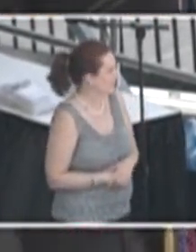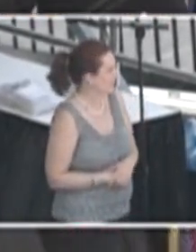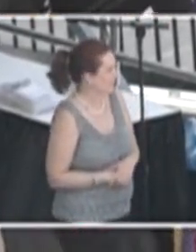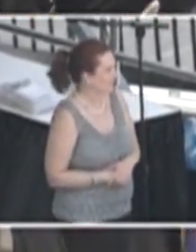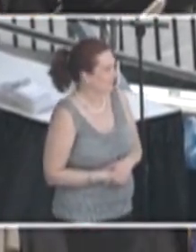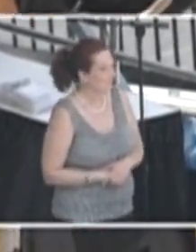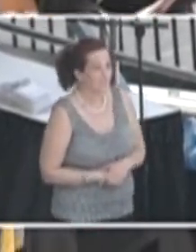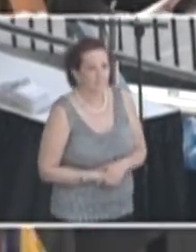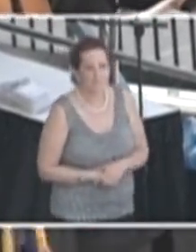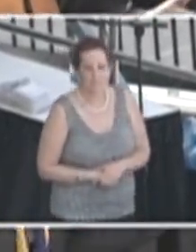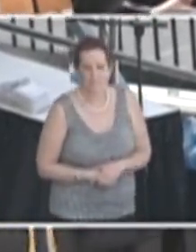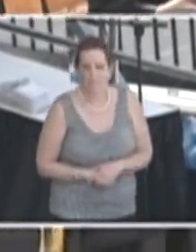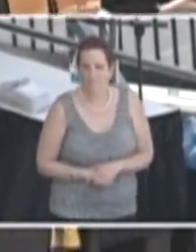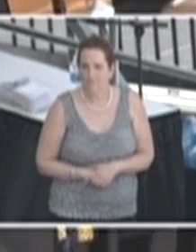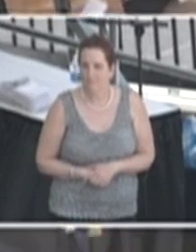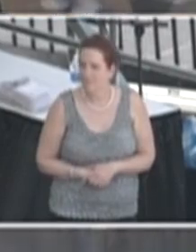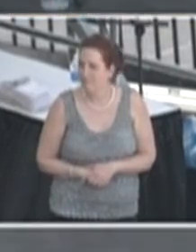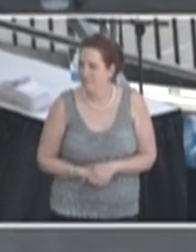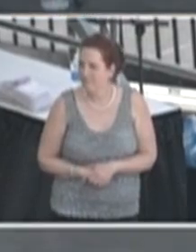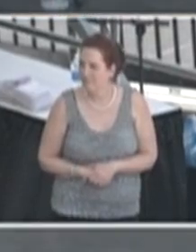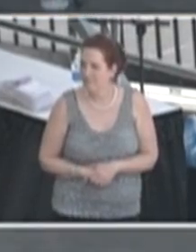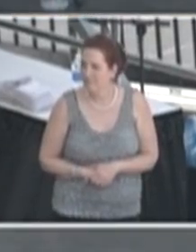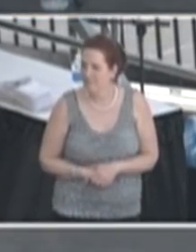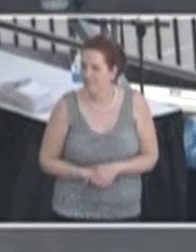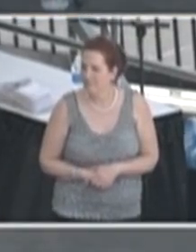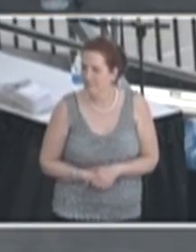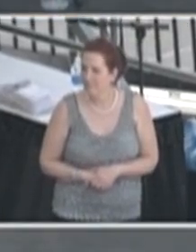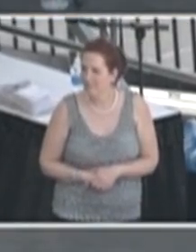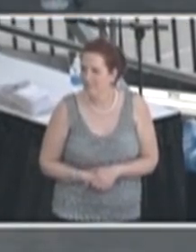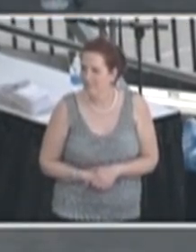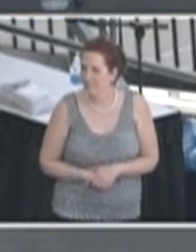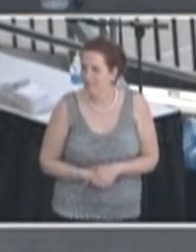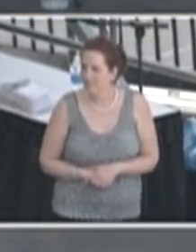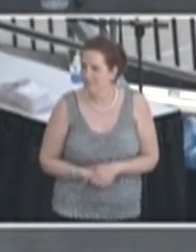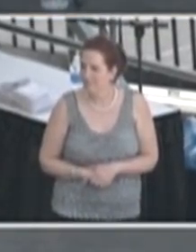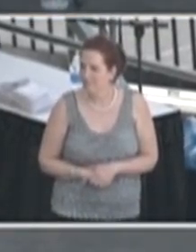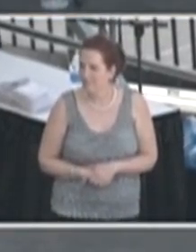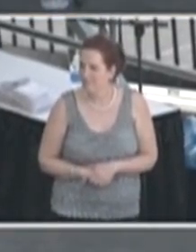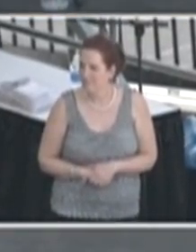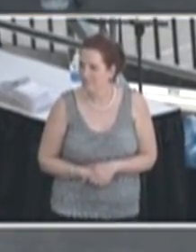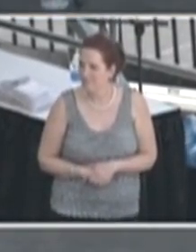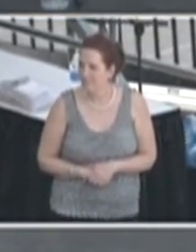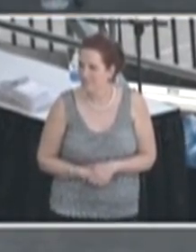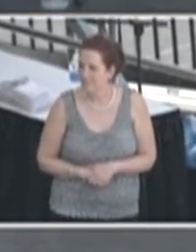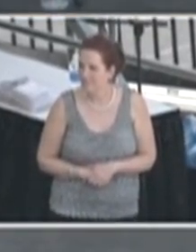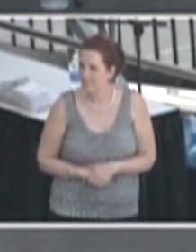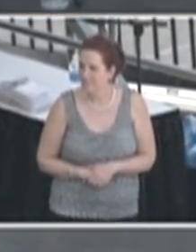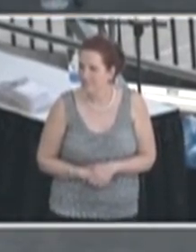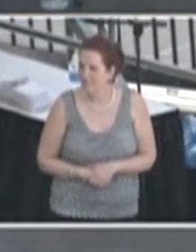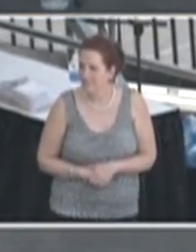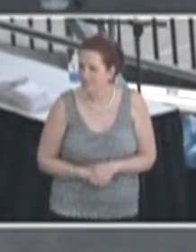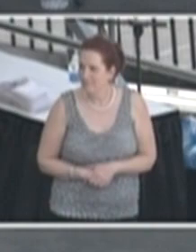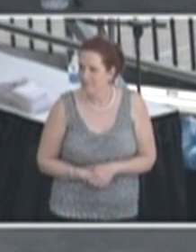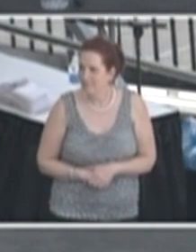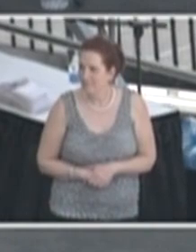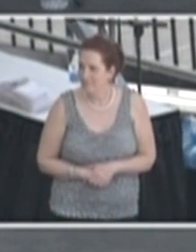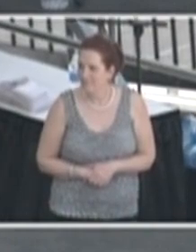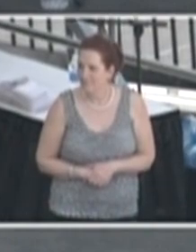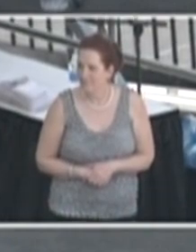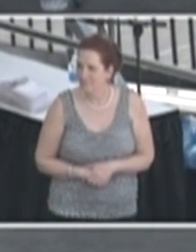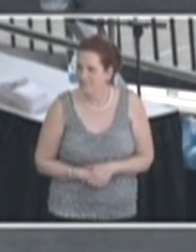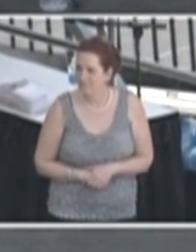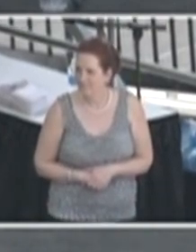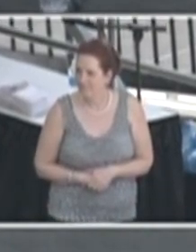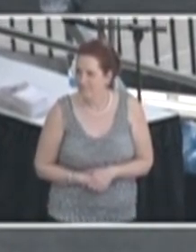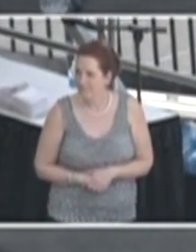And now I'd like to call David to the podium so